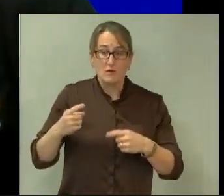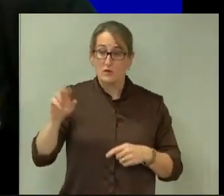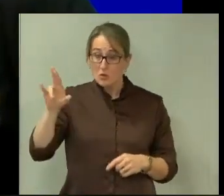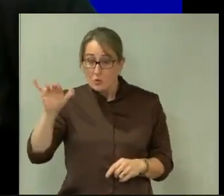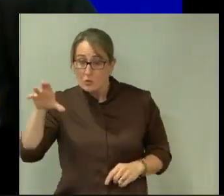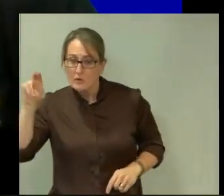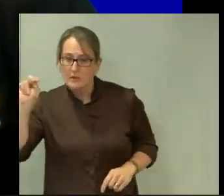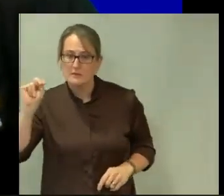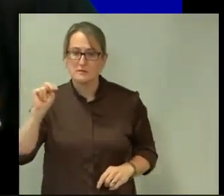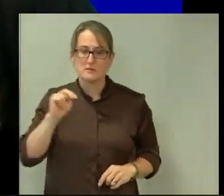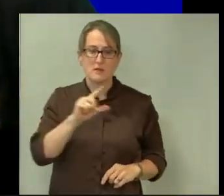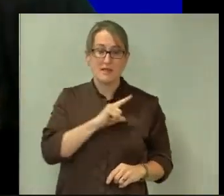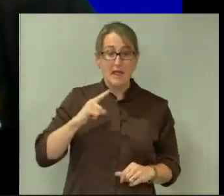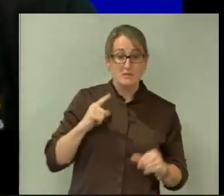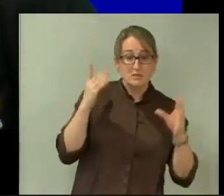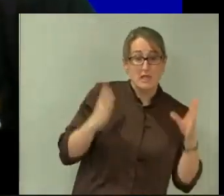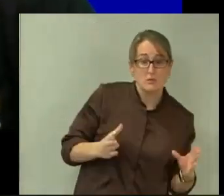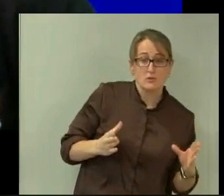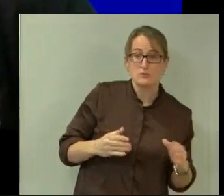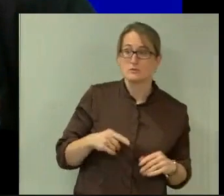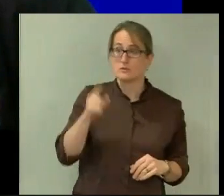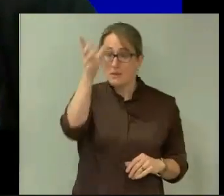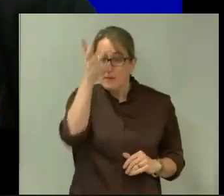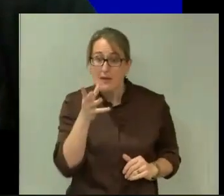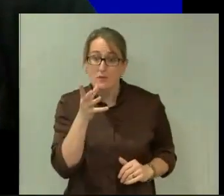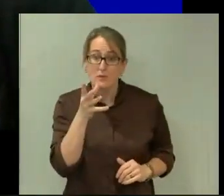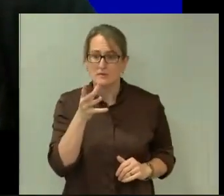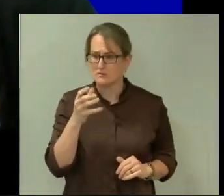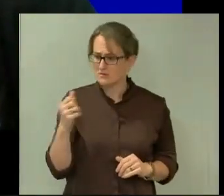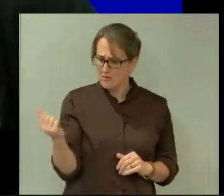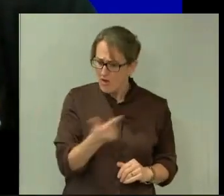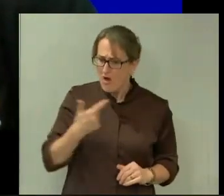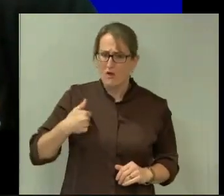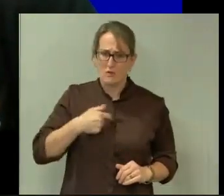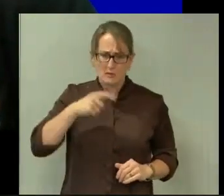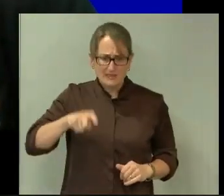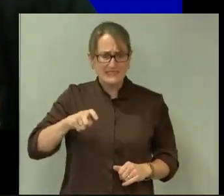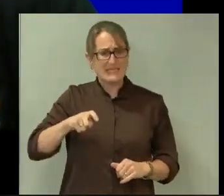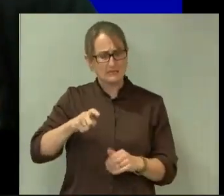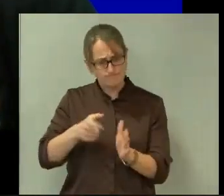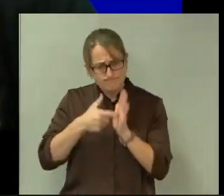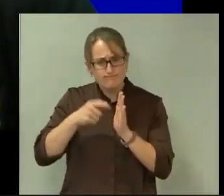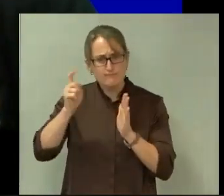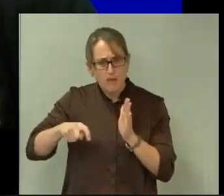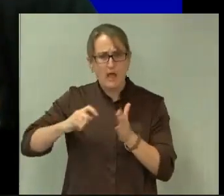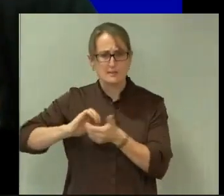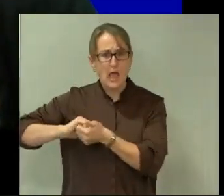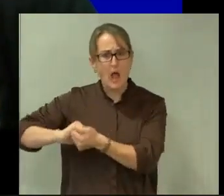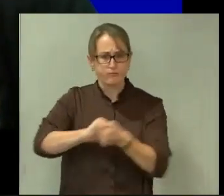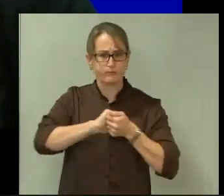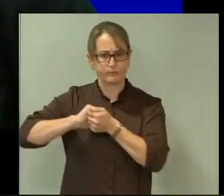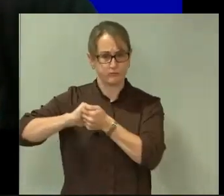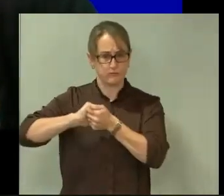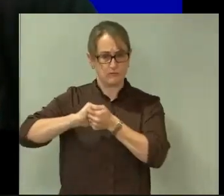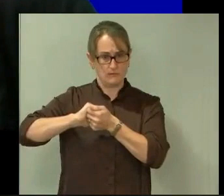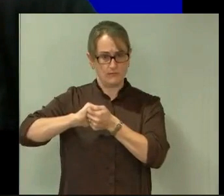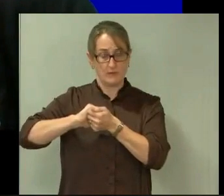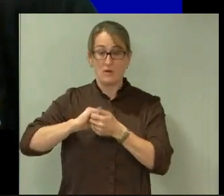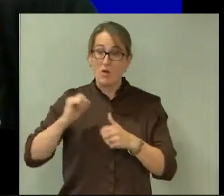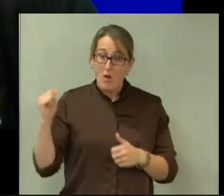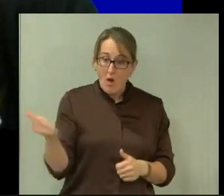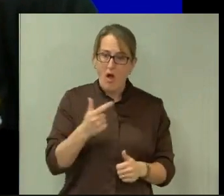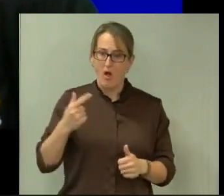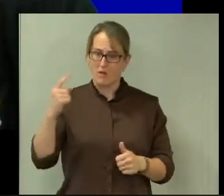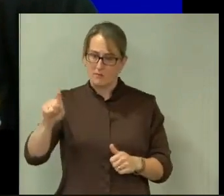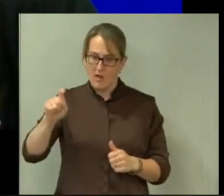legislators, everybody, the parents, we all need to work together. This is a time that we all need to be included in the plan.